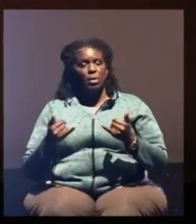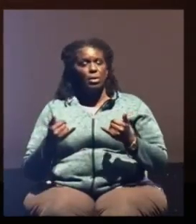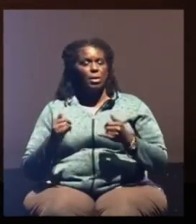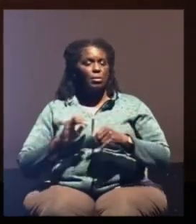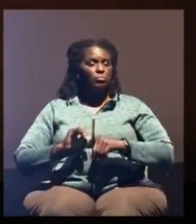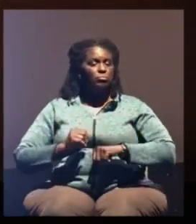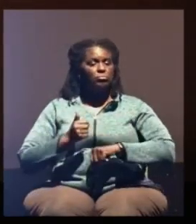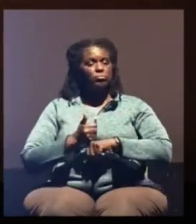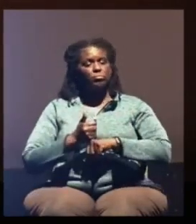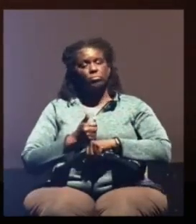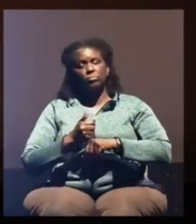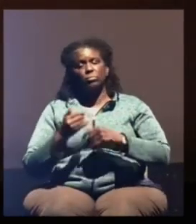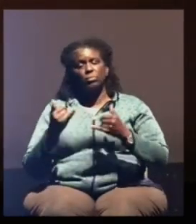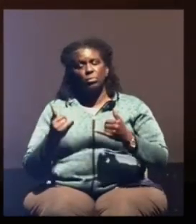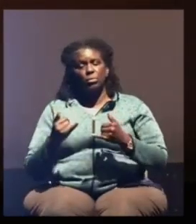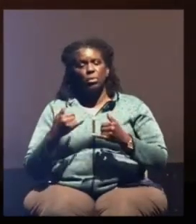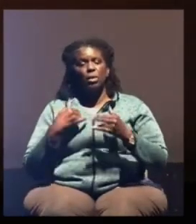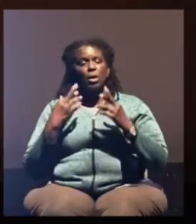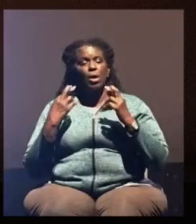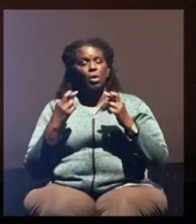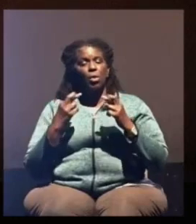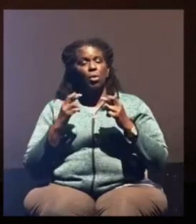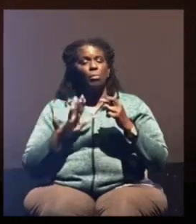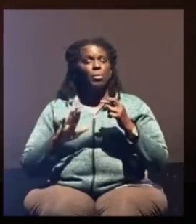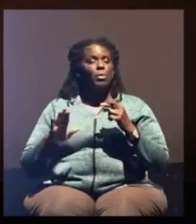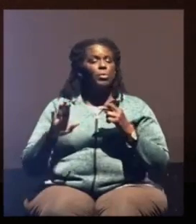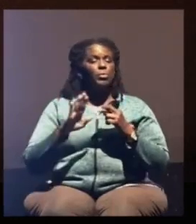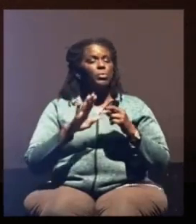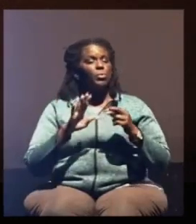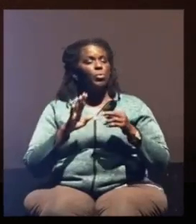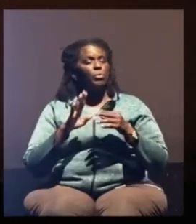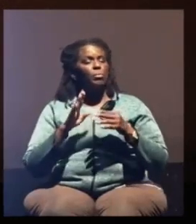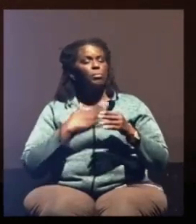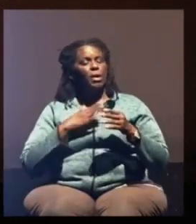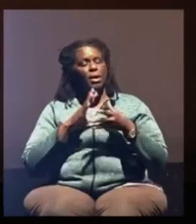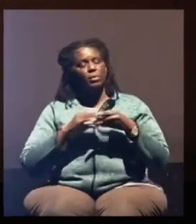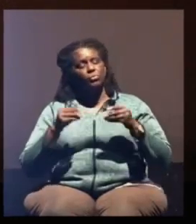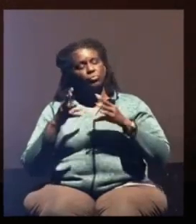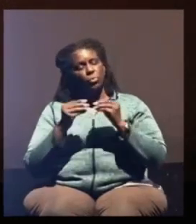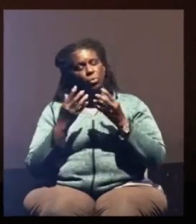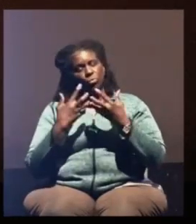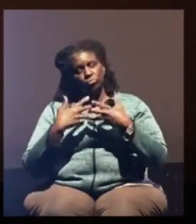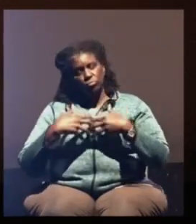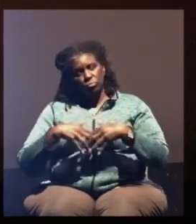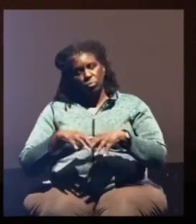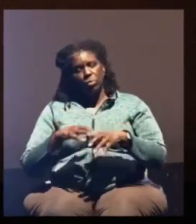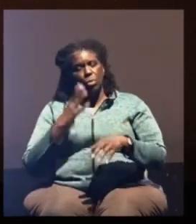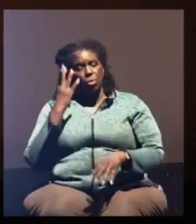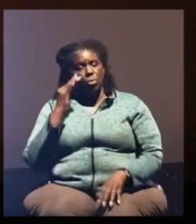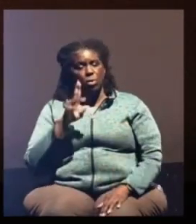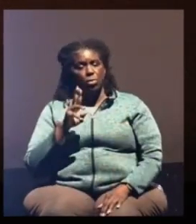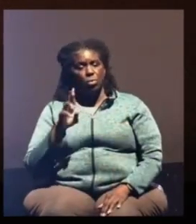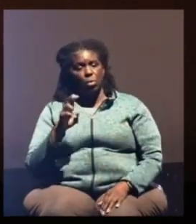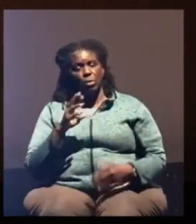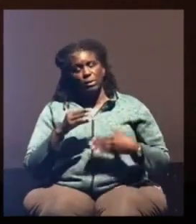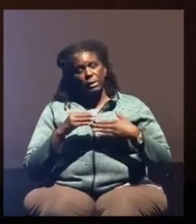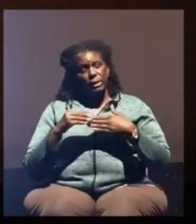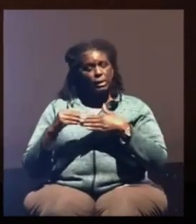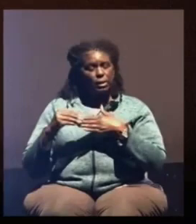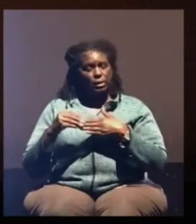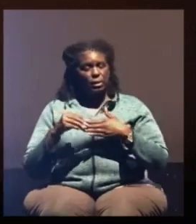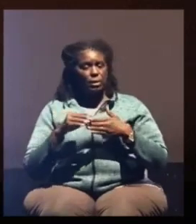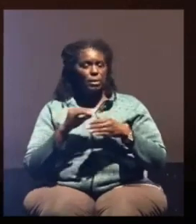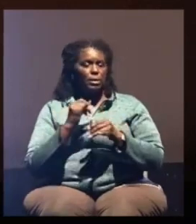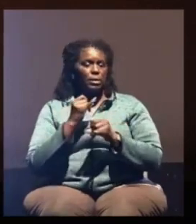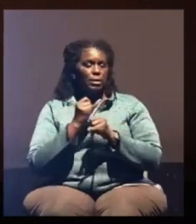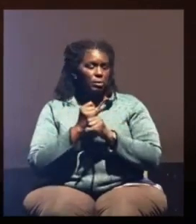and hope that you find my story weaved into the makeup of what makes University of Redlands a leading institution, especially with its new